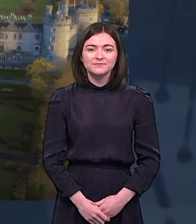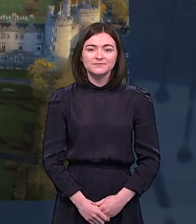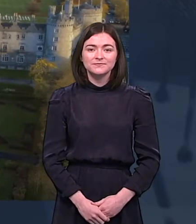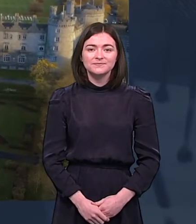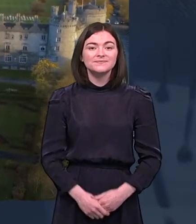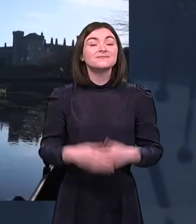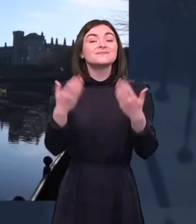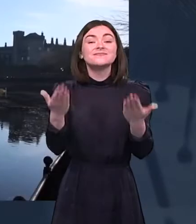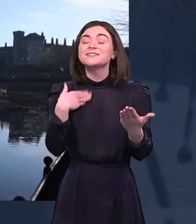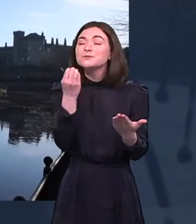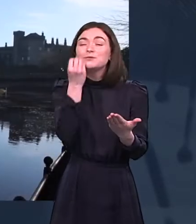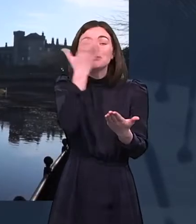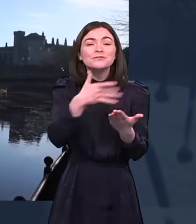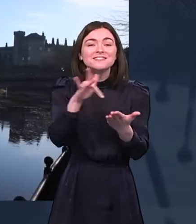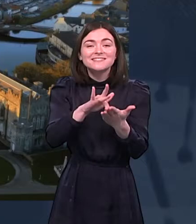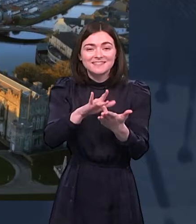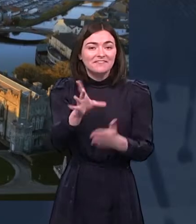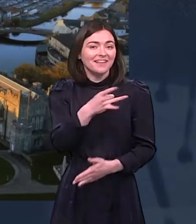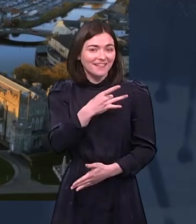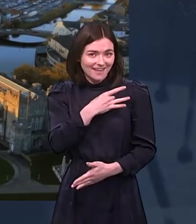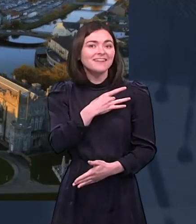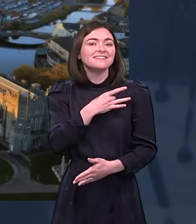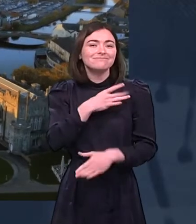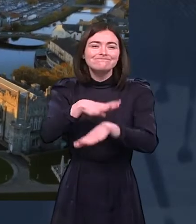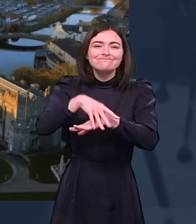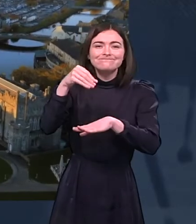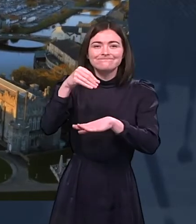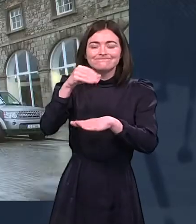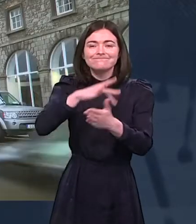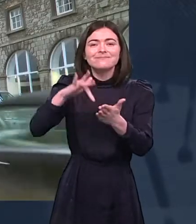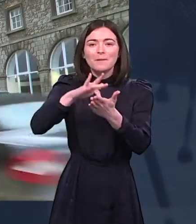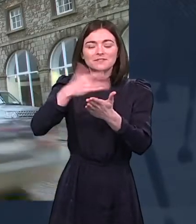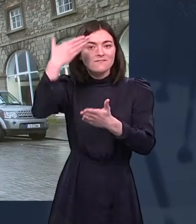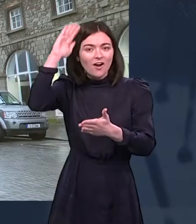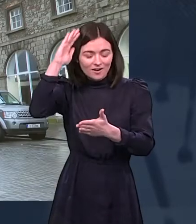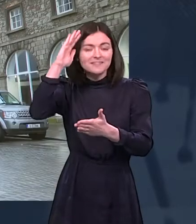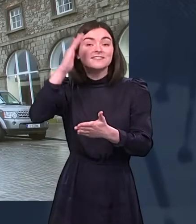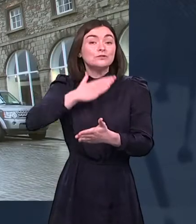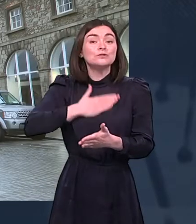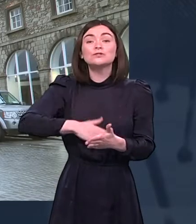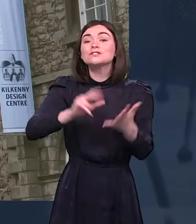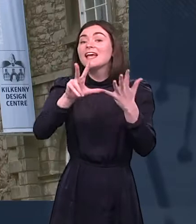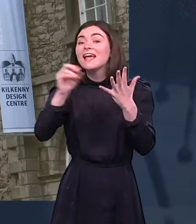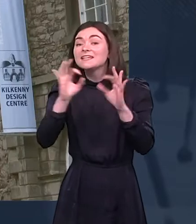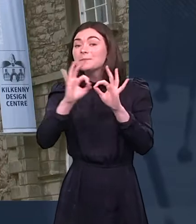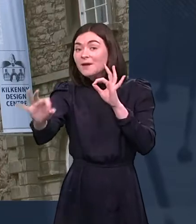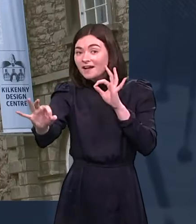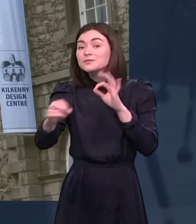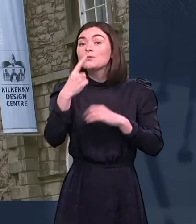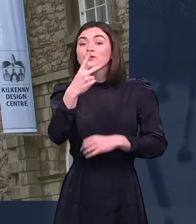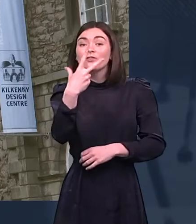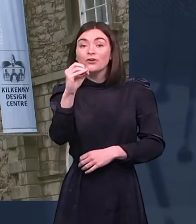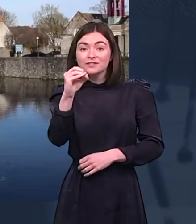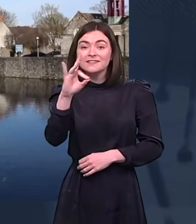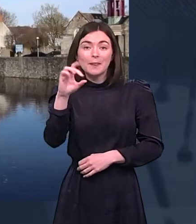This is the beautiful city of Kilkenny, the medieval capital of Ireland, located just 80 miles or 130